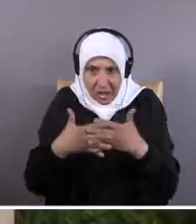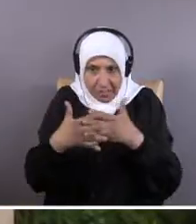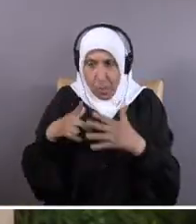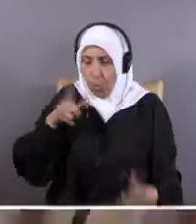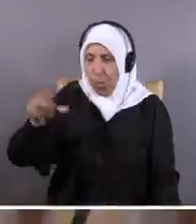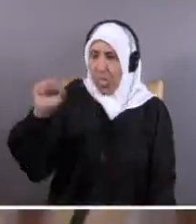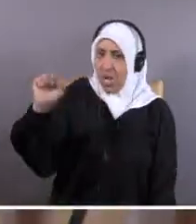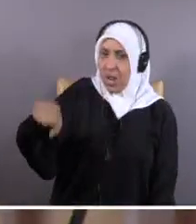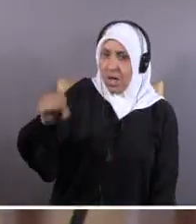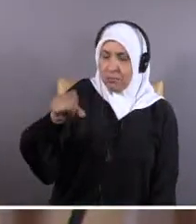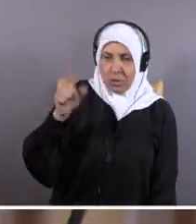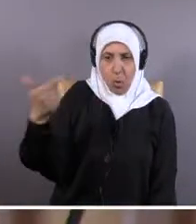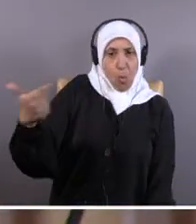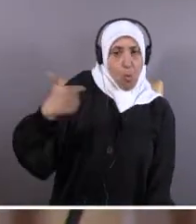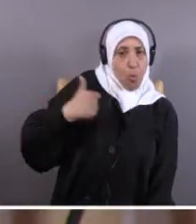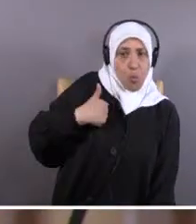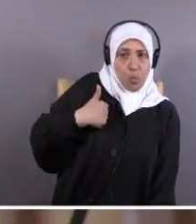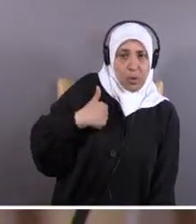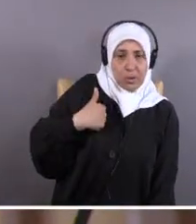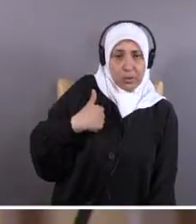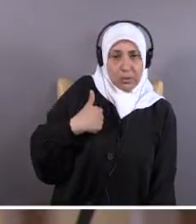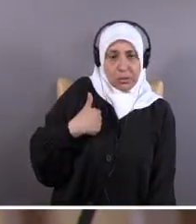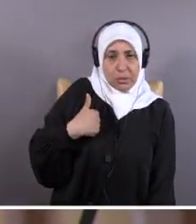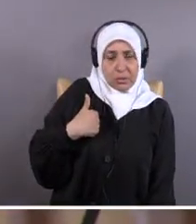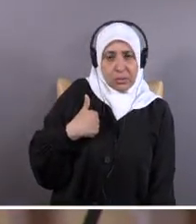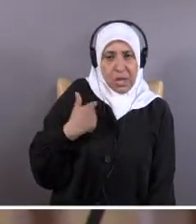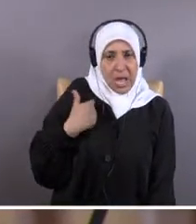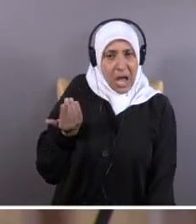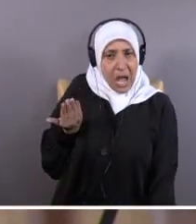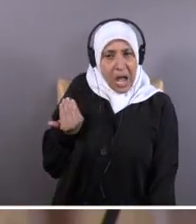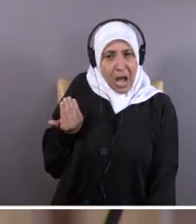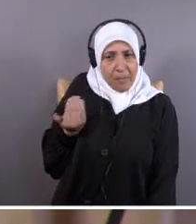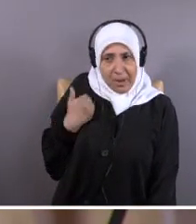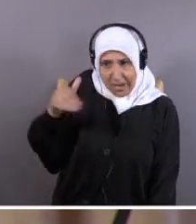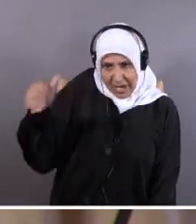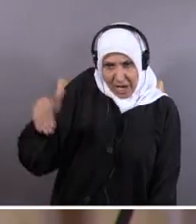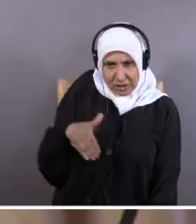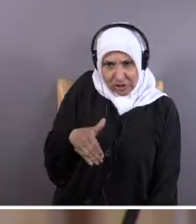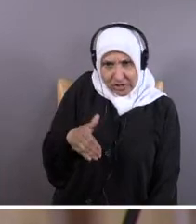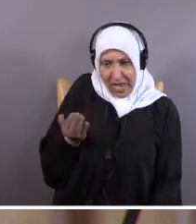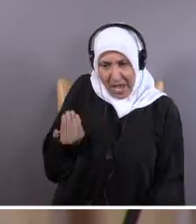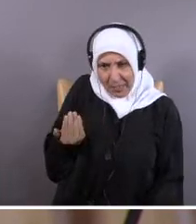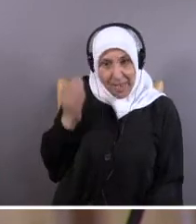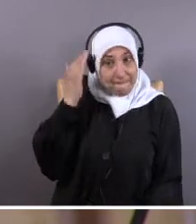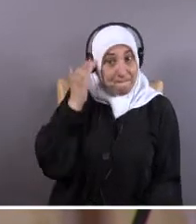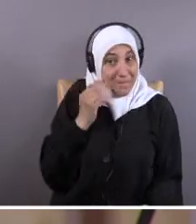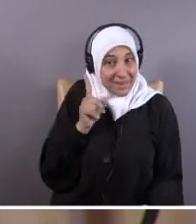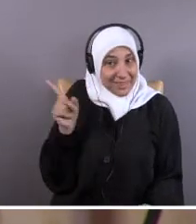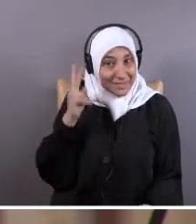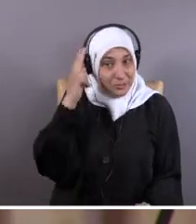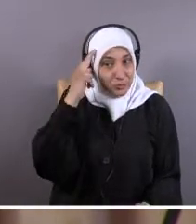And she said, "Before I came here, the Bedouins